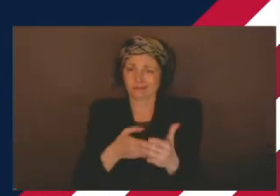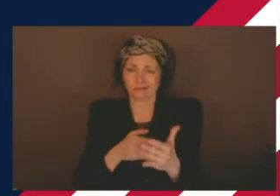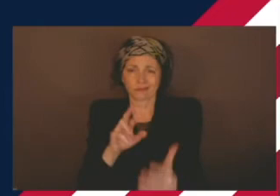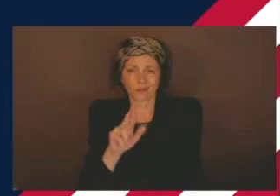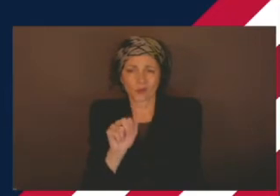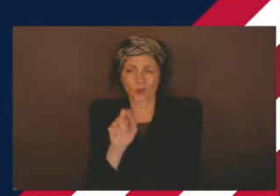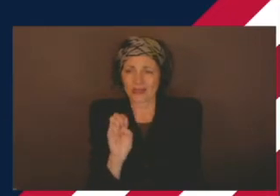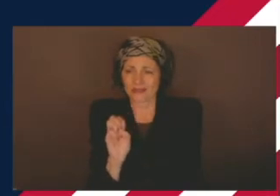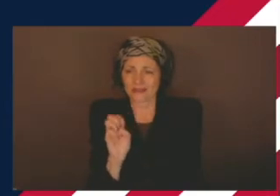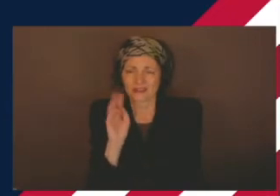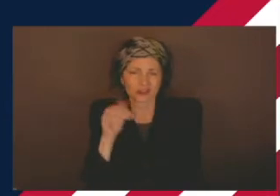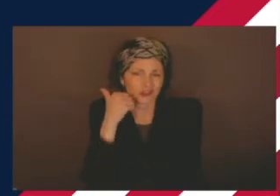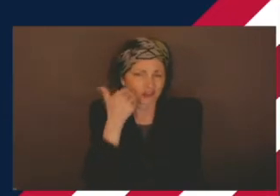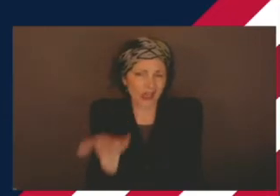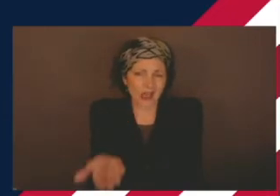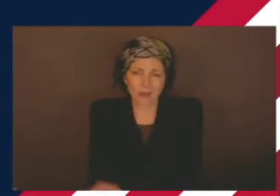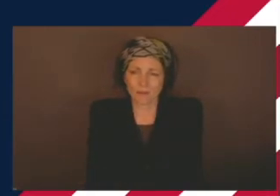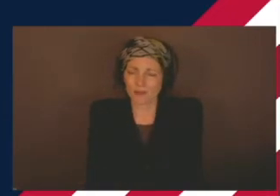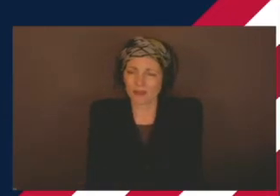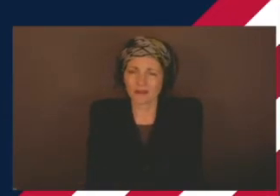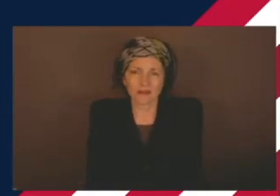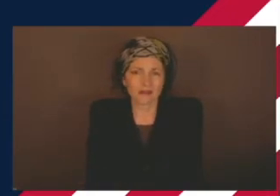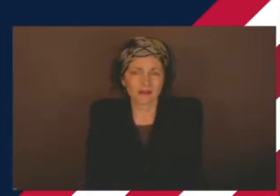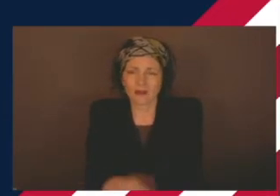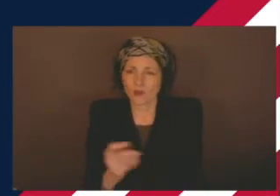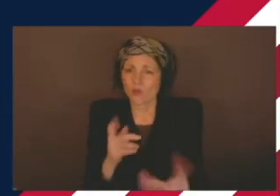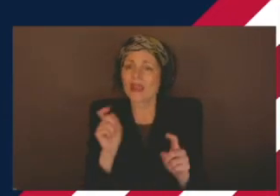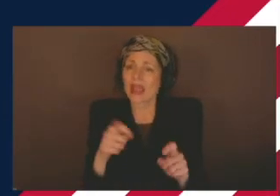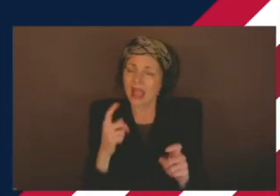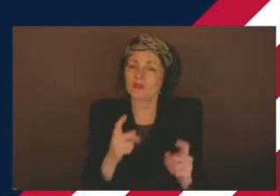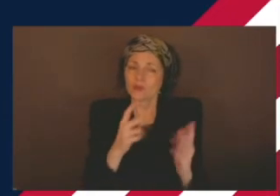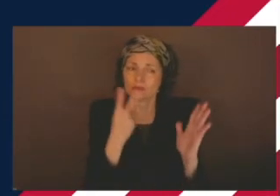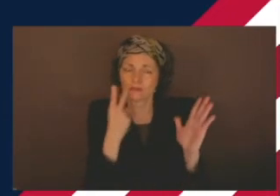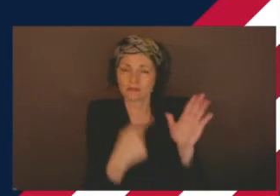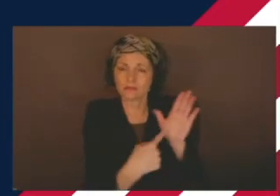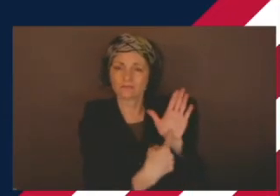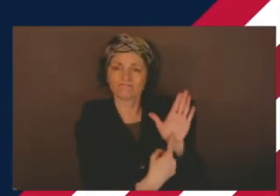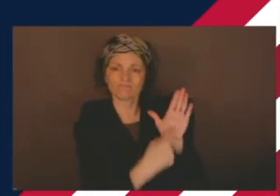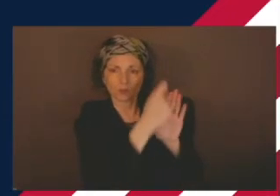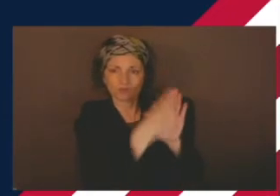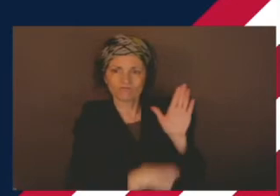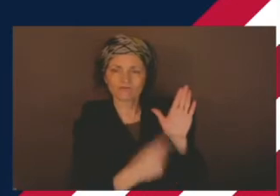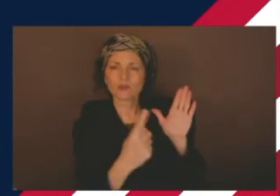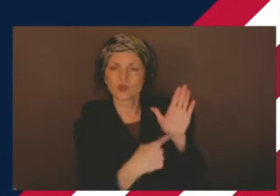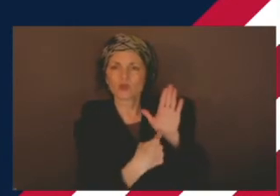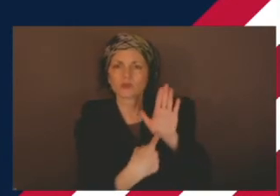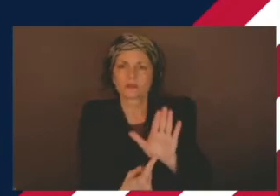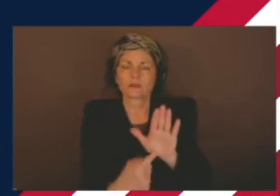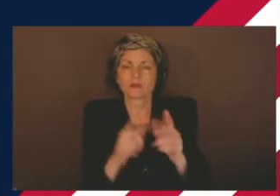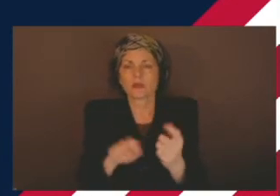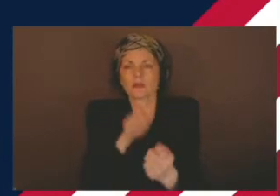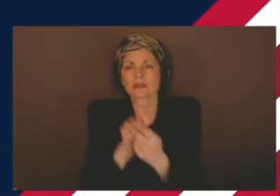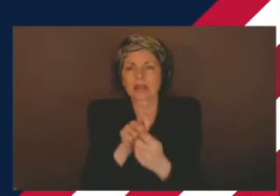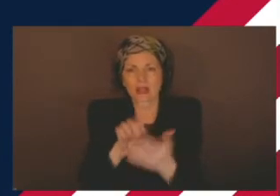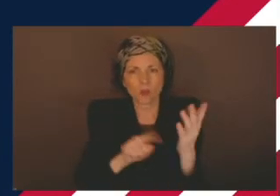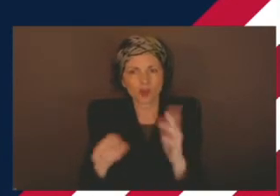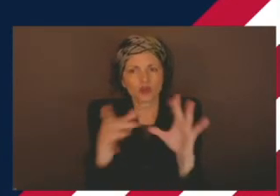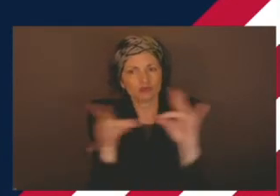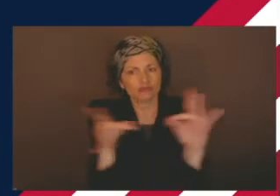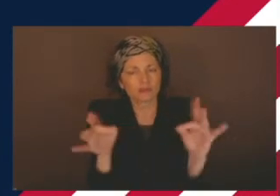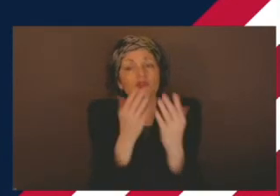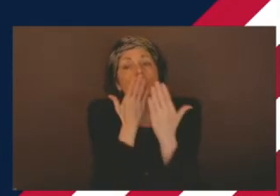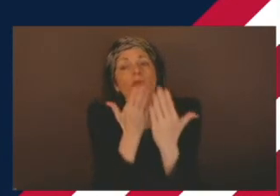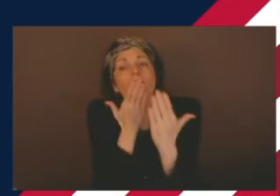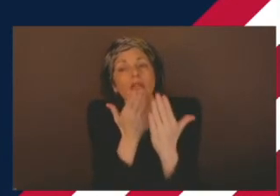make sure that our platform reflects exactly what you said. So thank you again. Thank you, Madam Chair. Thank you, Congresswoman. Next, we have